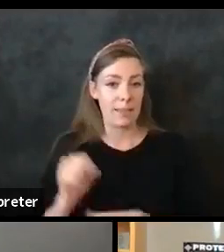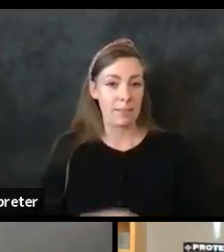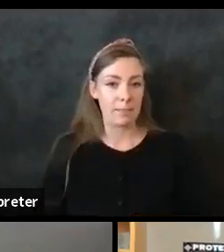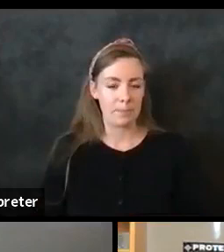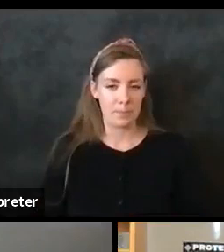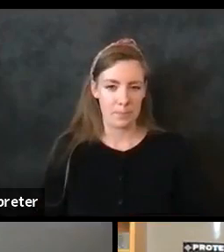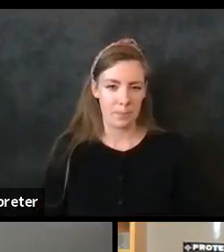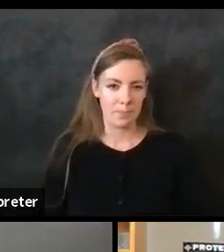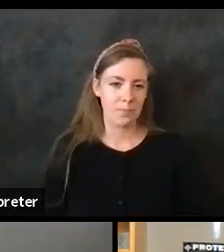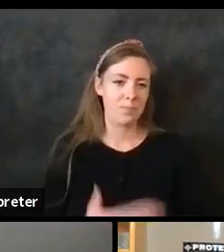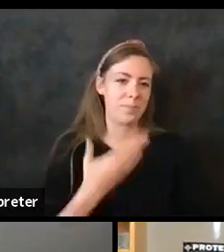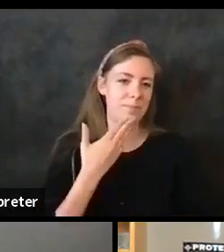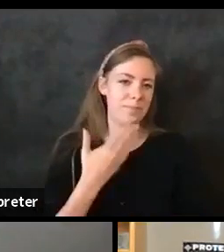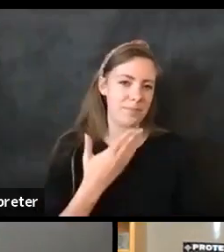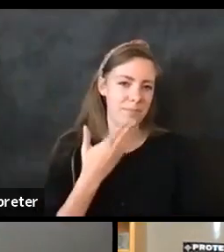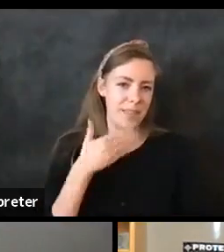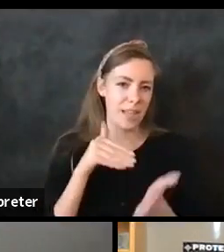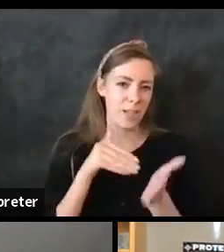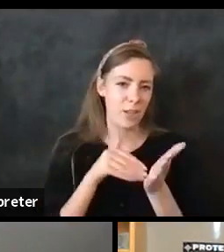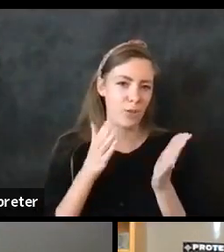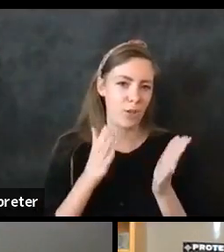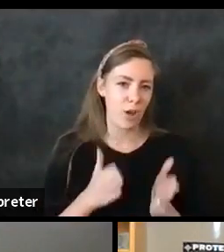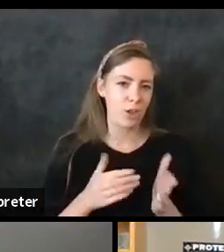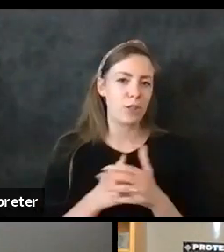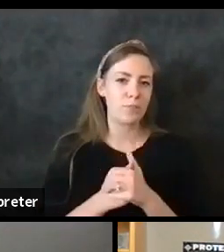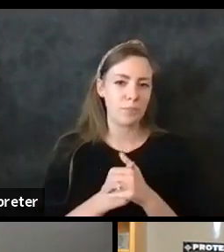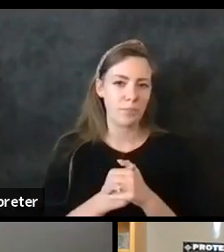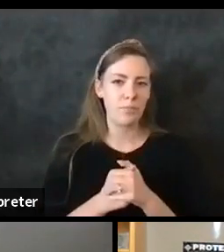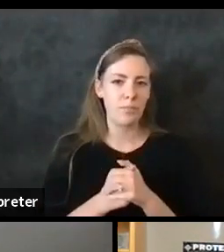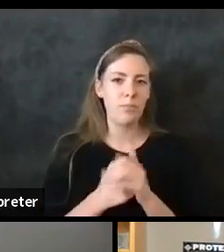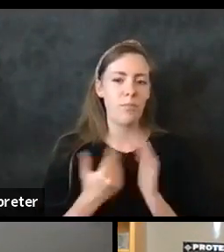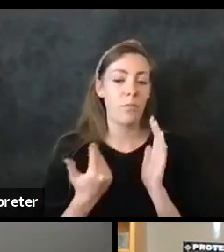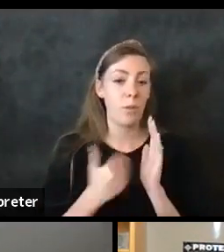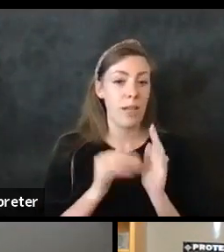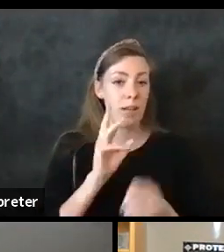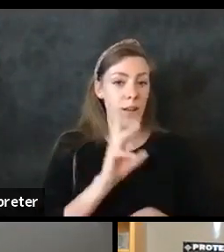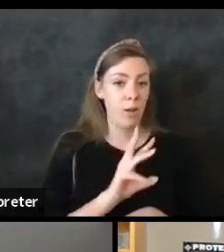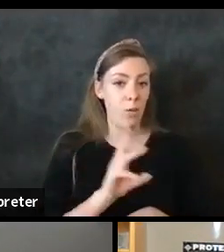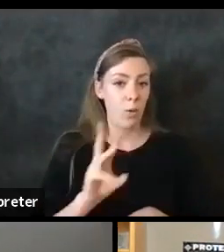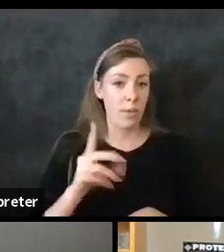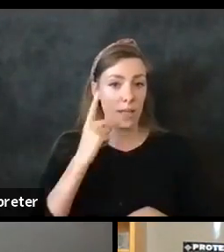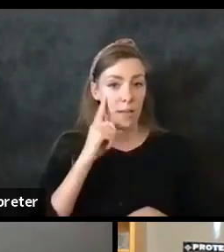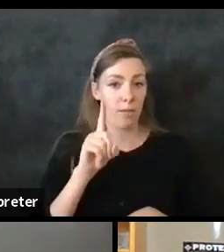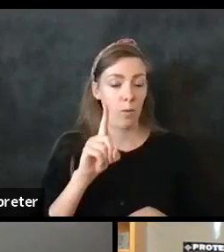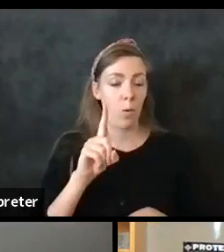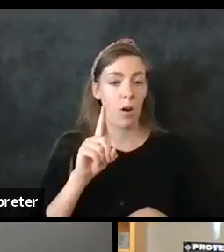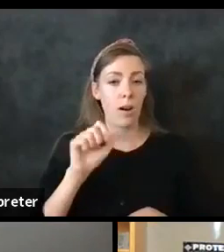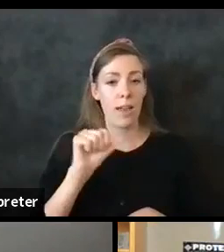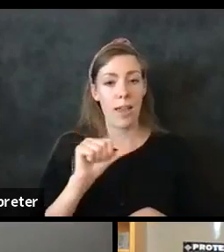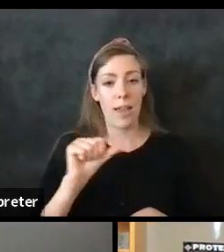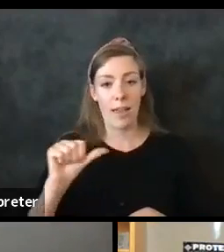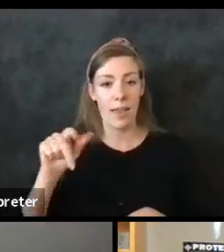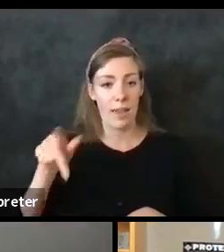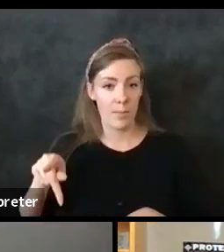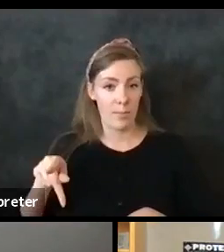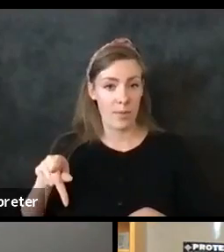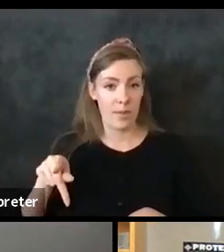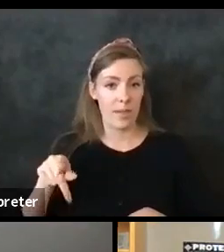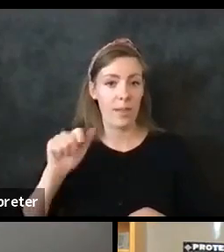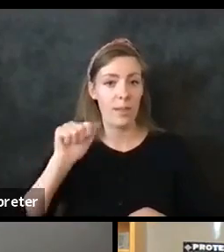Great. Thank you, Dr. Hauptman. Just again, that's the main website for the American Academy of Pediatrics. That's